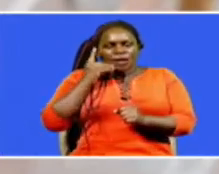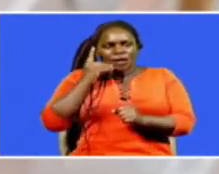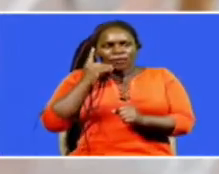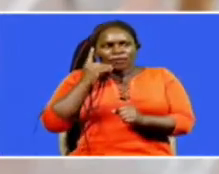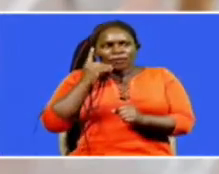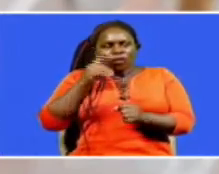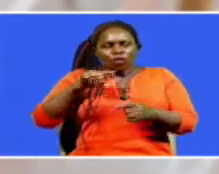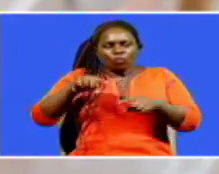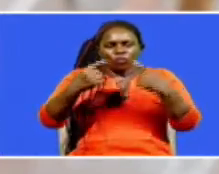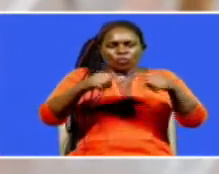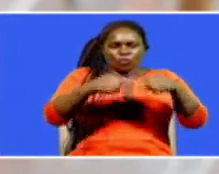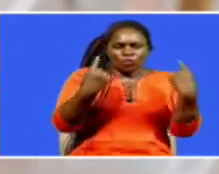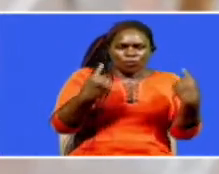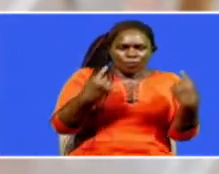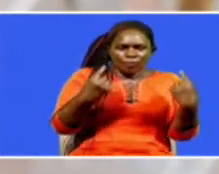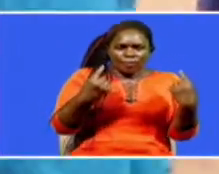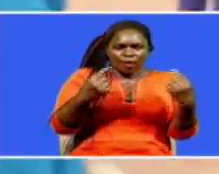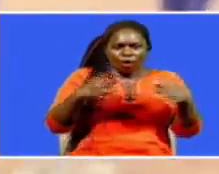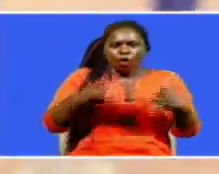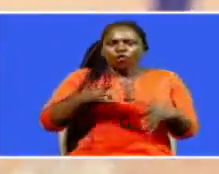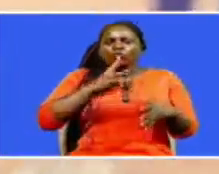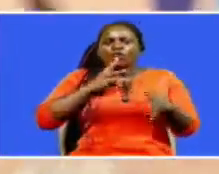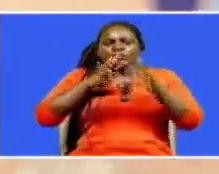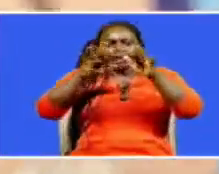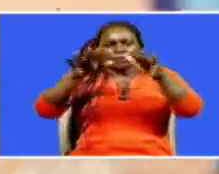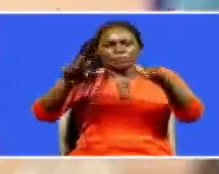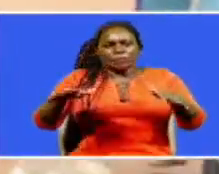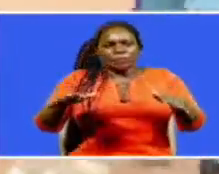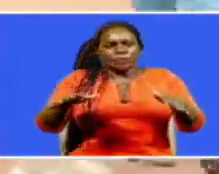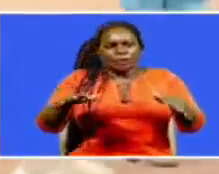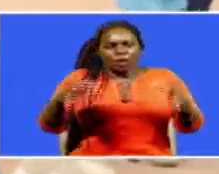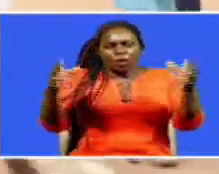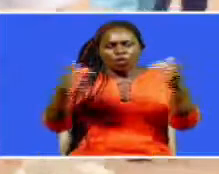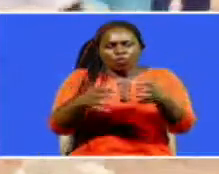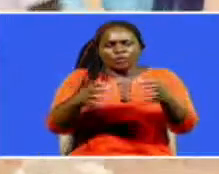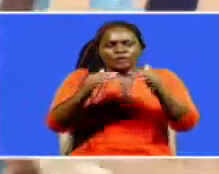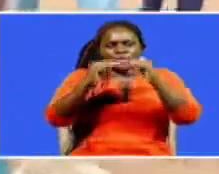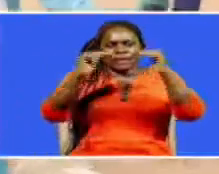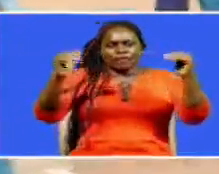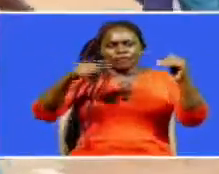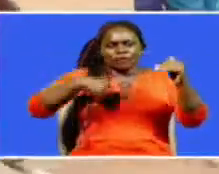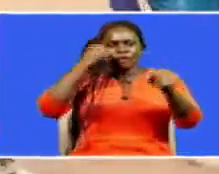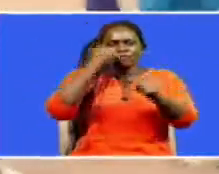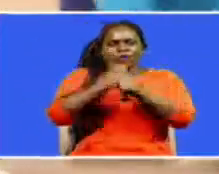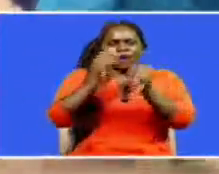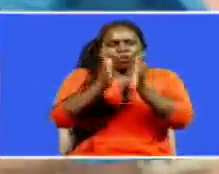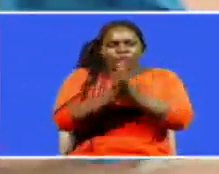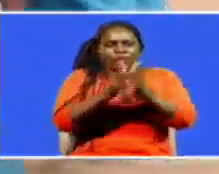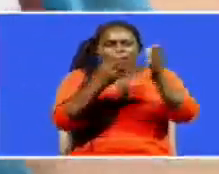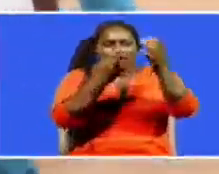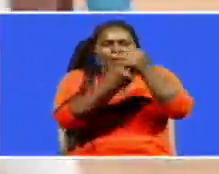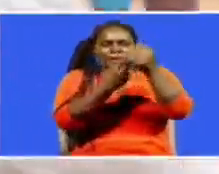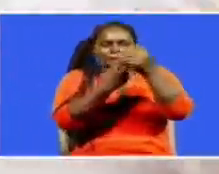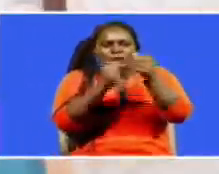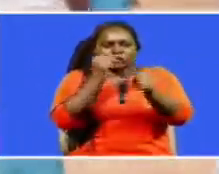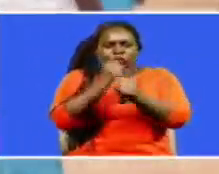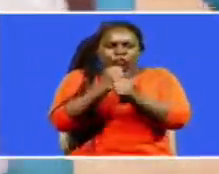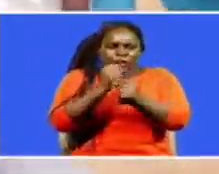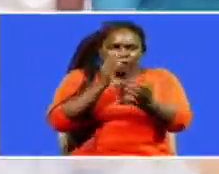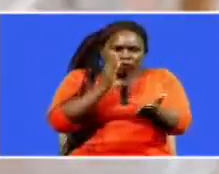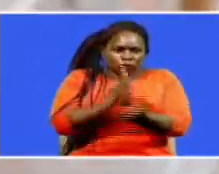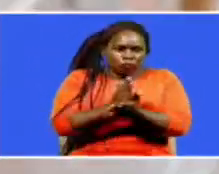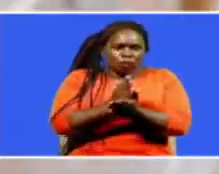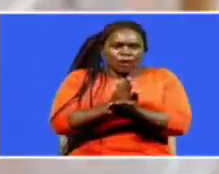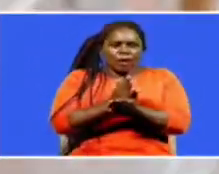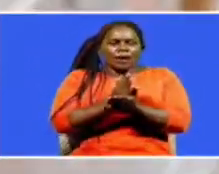during conflict or floods. So at community level, we work with these partners to ensure that